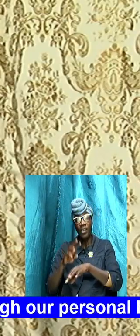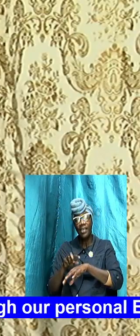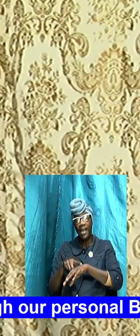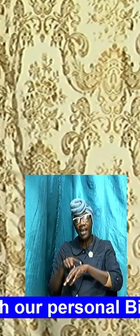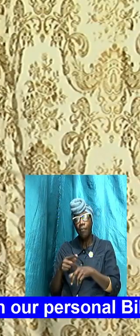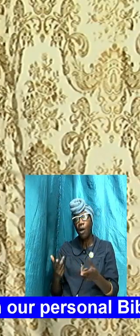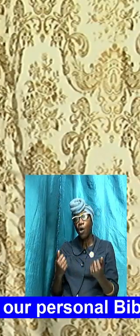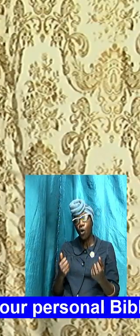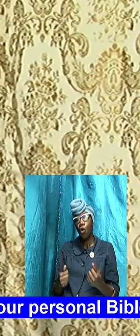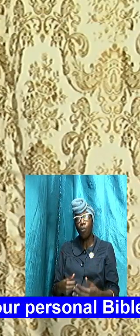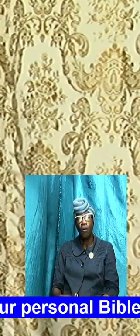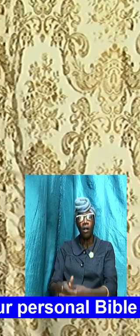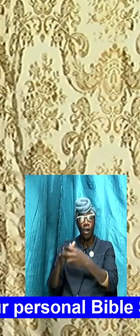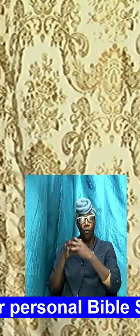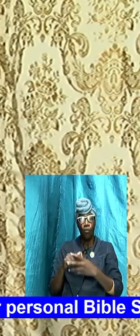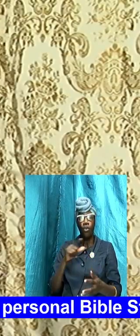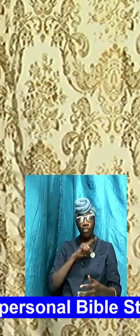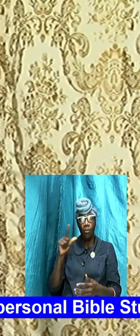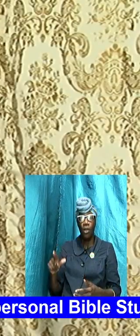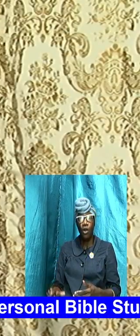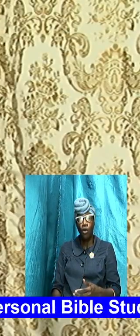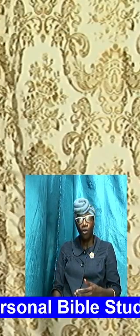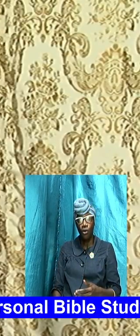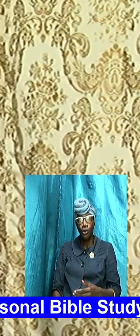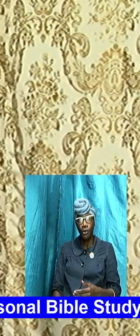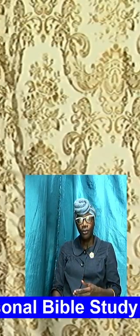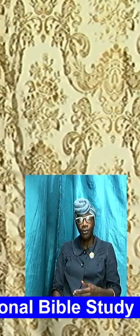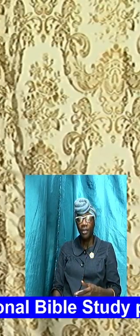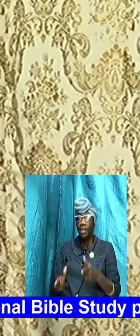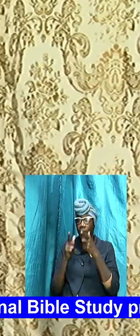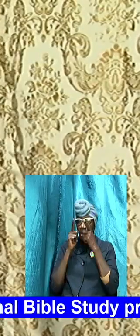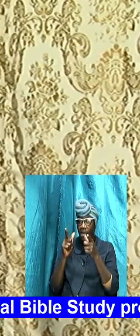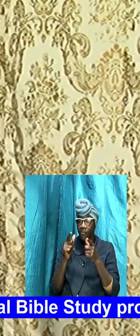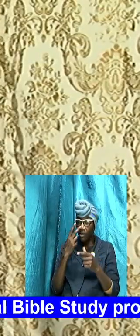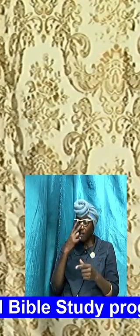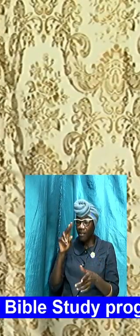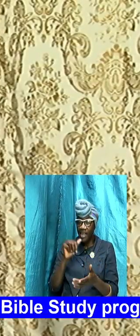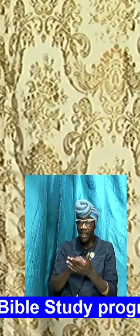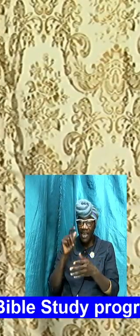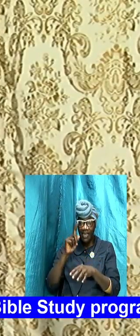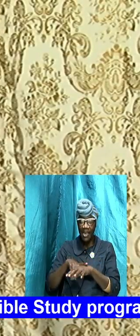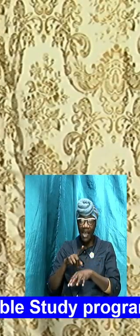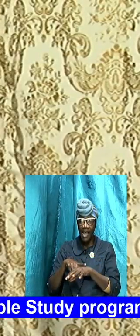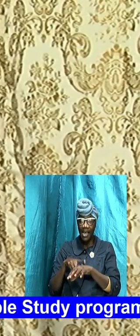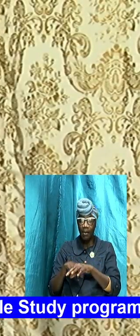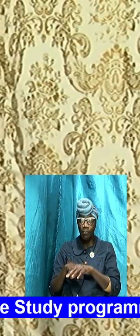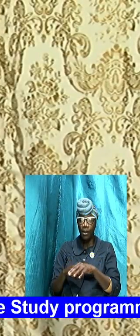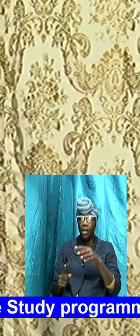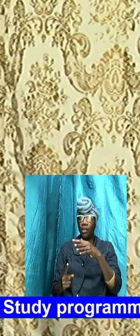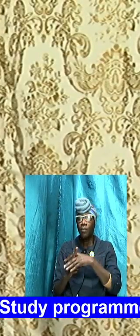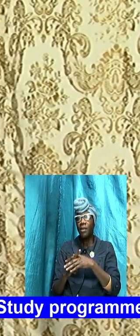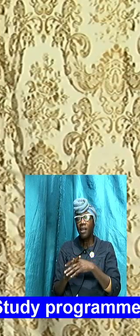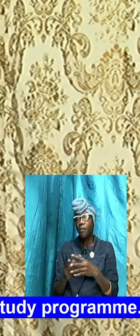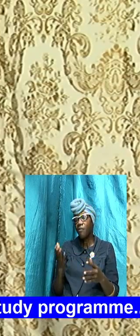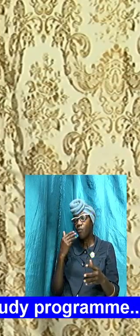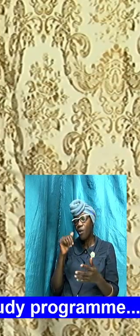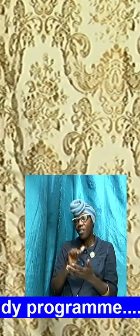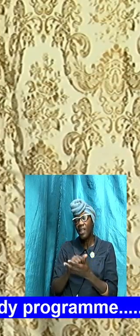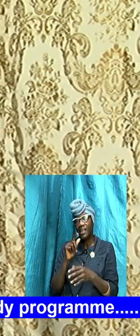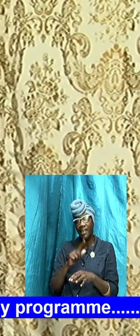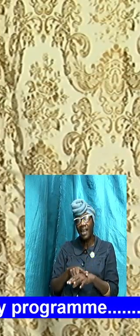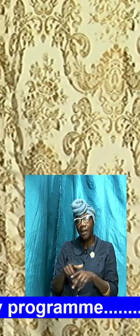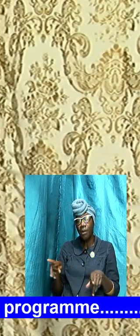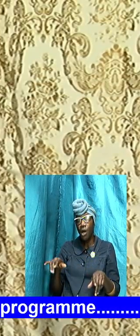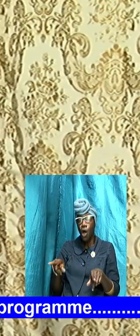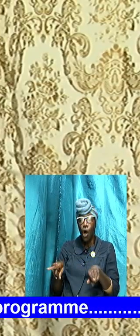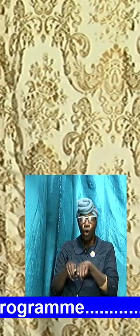let us worship the Lord. If the Lord will see fit for us to either live to see that time, or if we should not put in appearance before that time. Praise God. We also